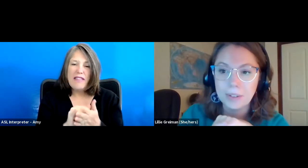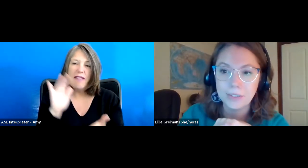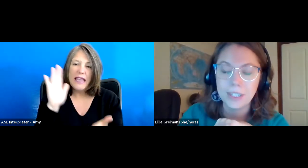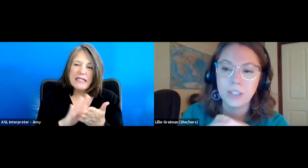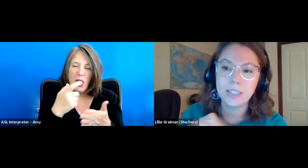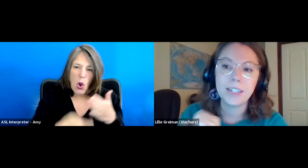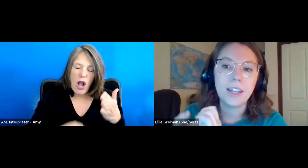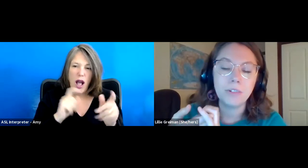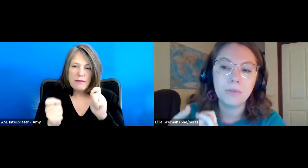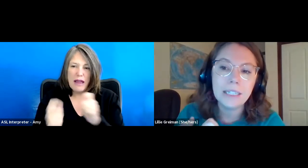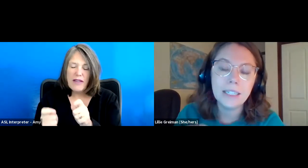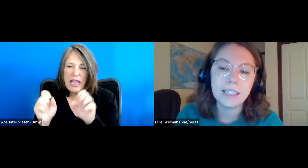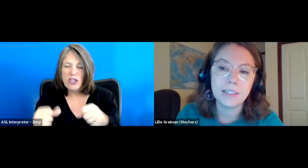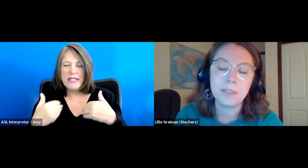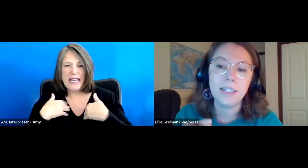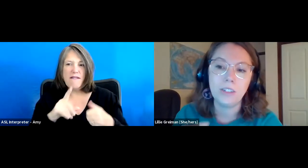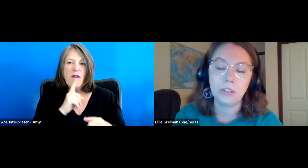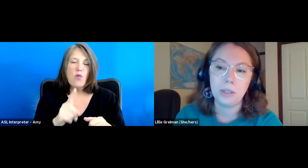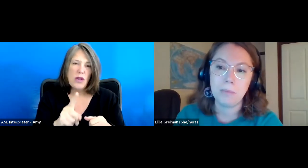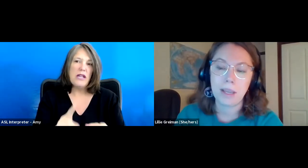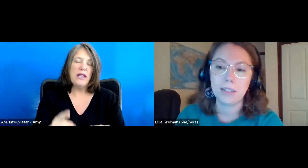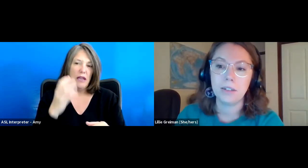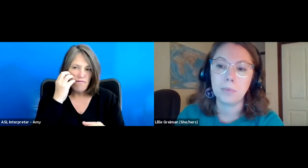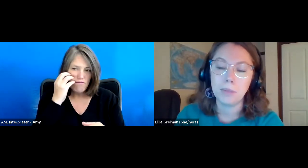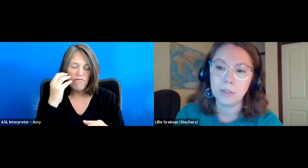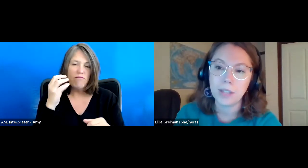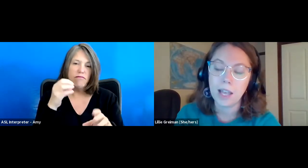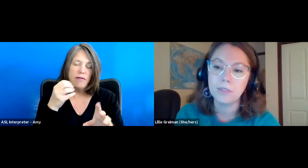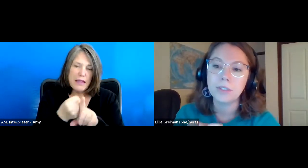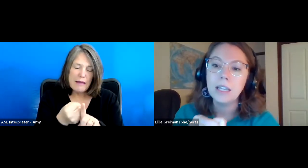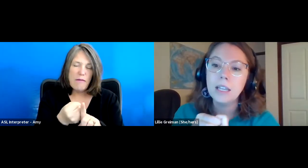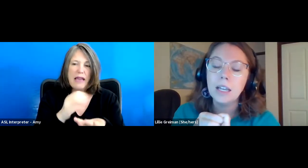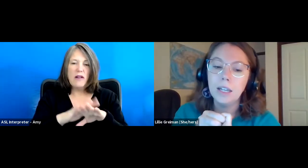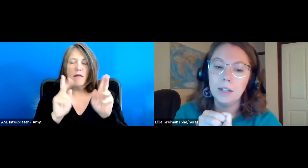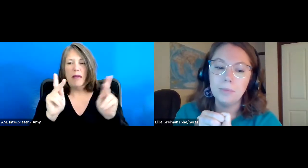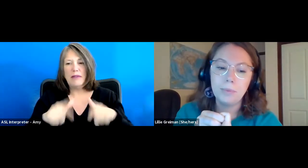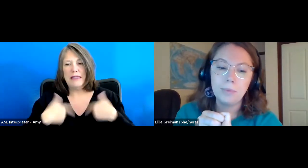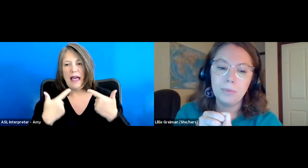cost modifications can have a really substantial impact on people's lives.